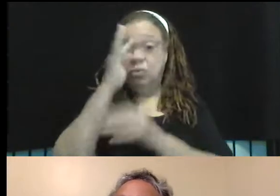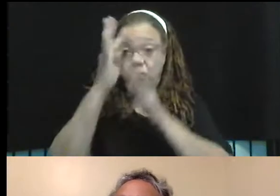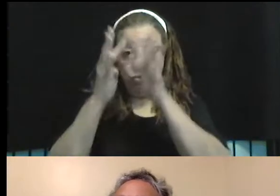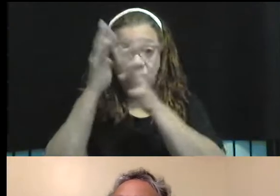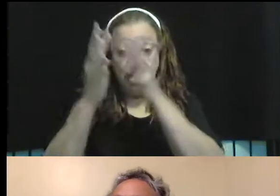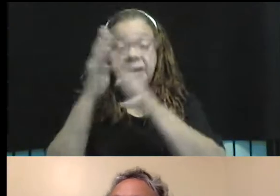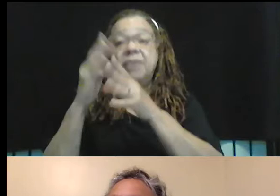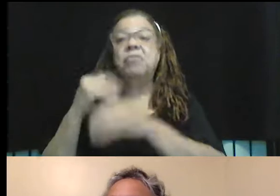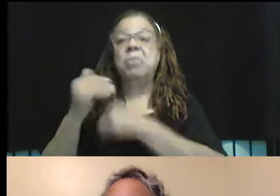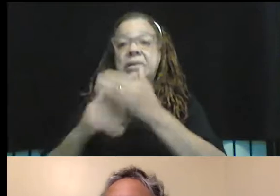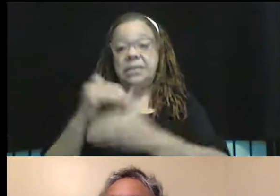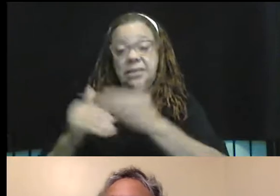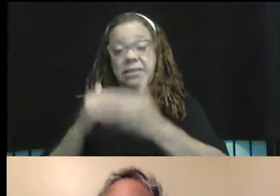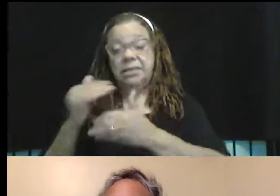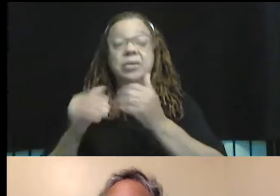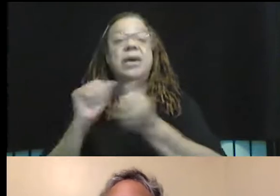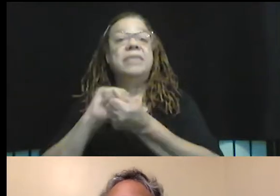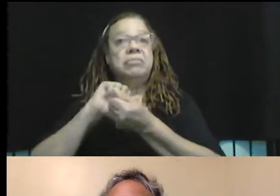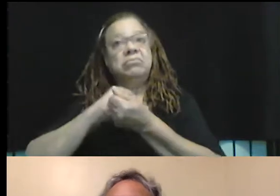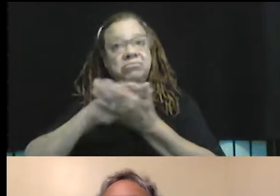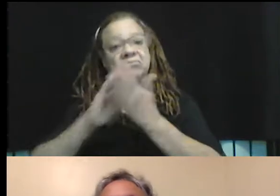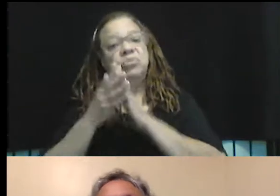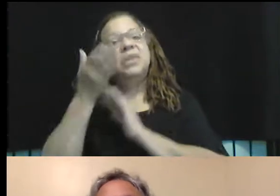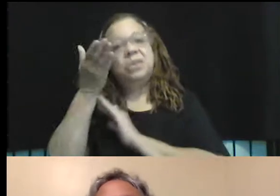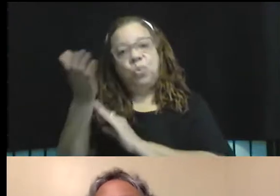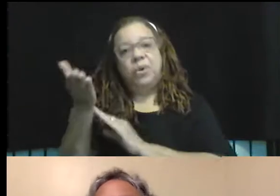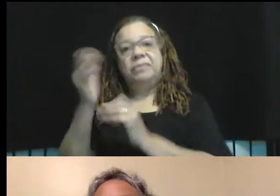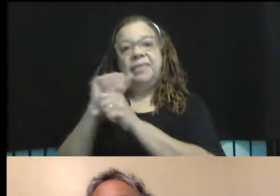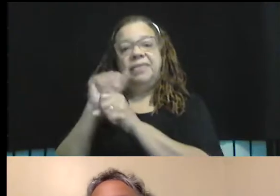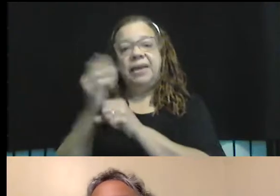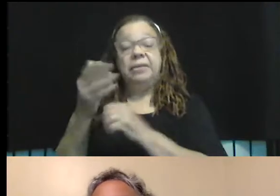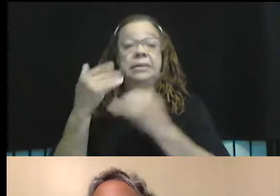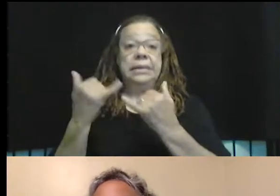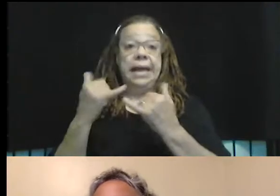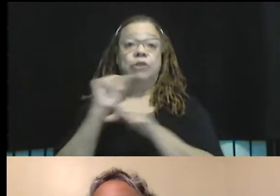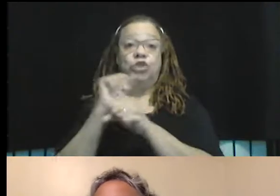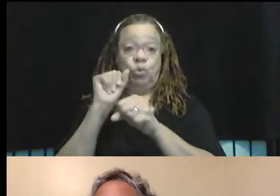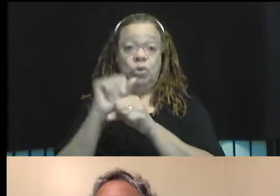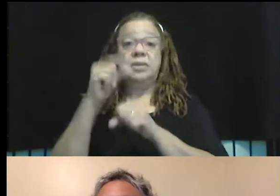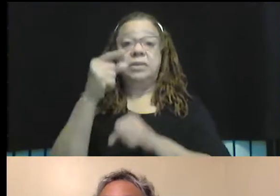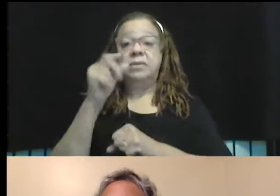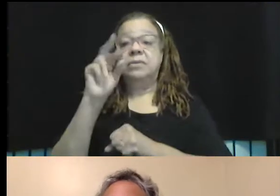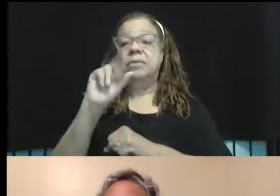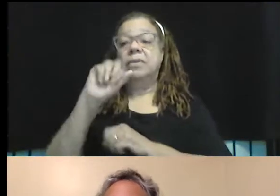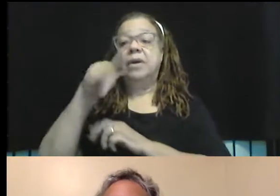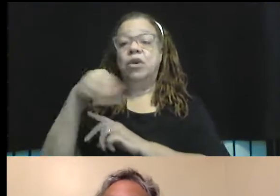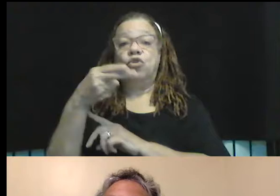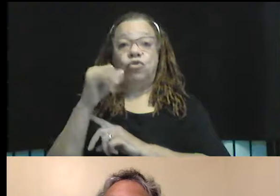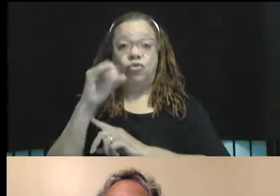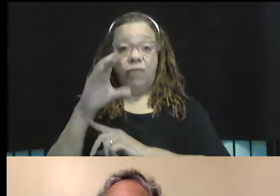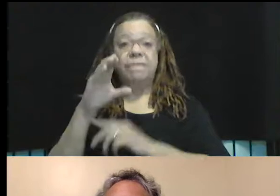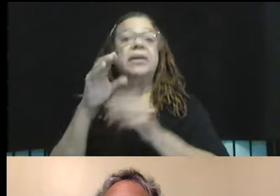inner voice intertwine with a piece in front of her. Currently, she works as a graphic designer with engineers and physicists